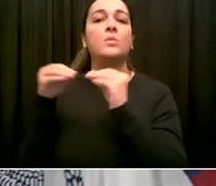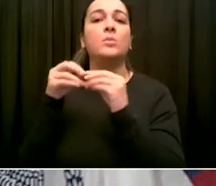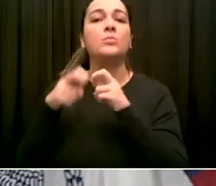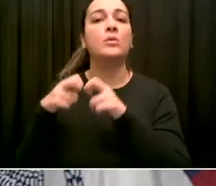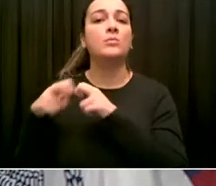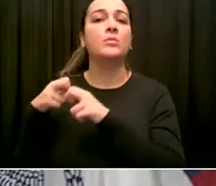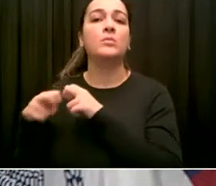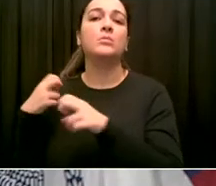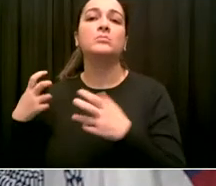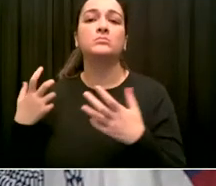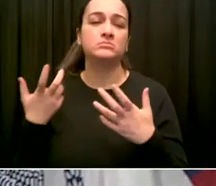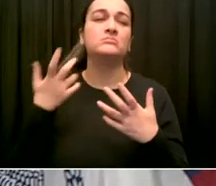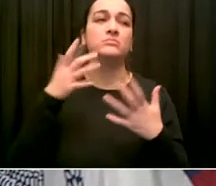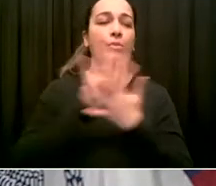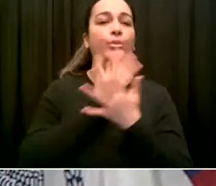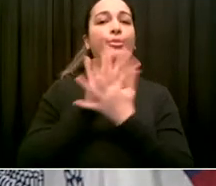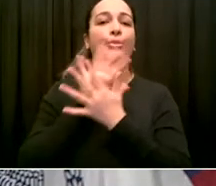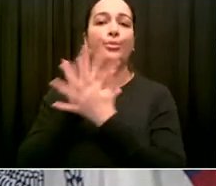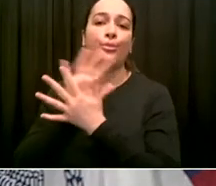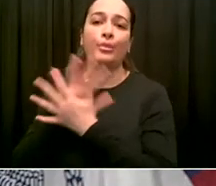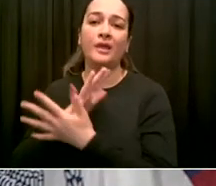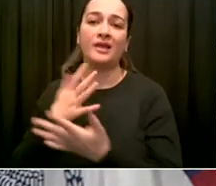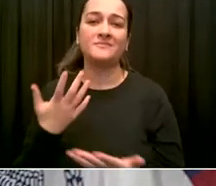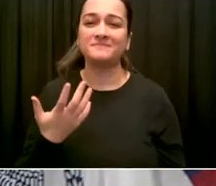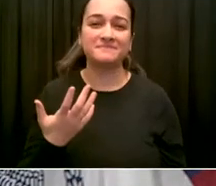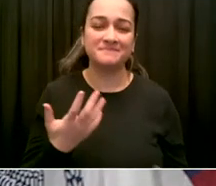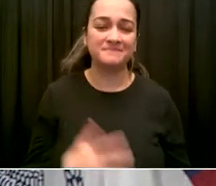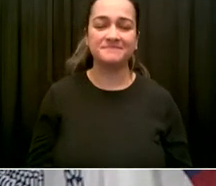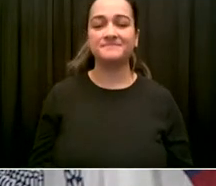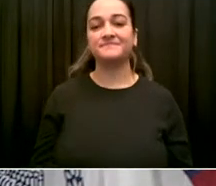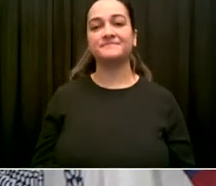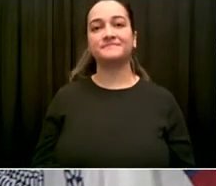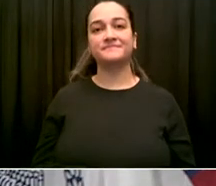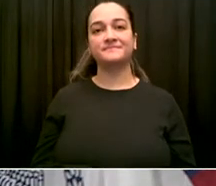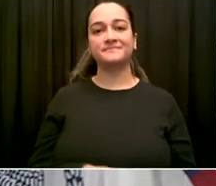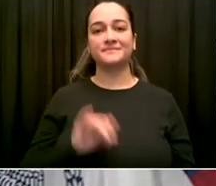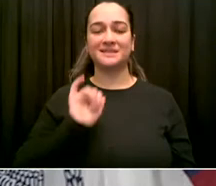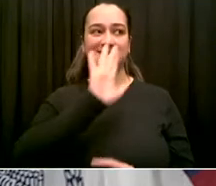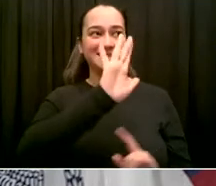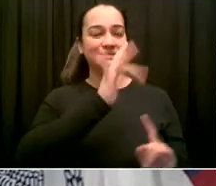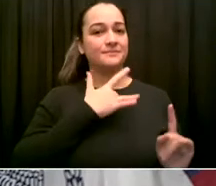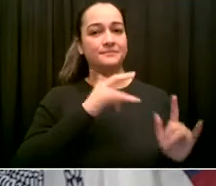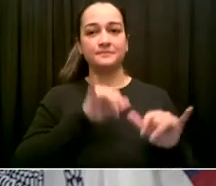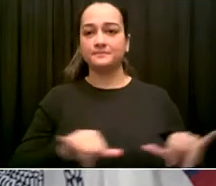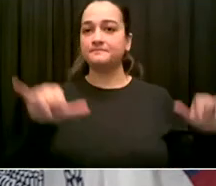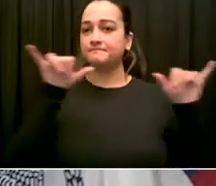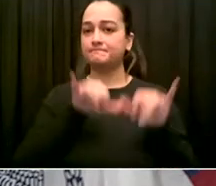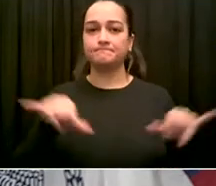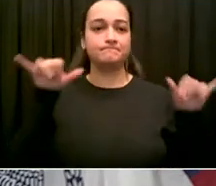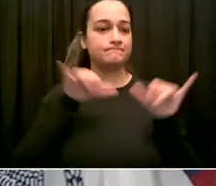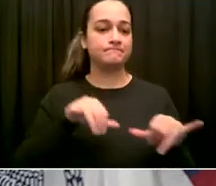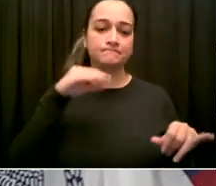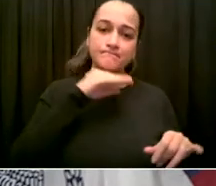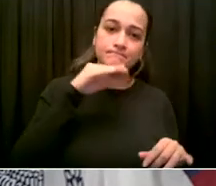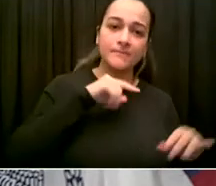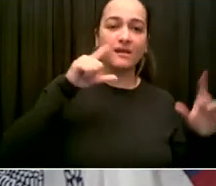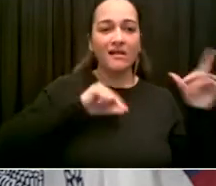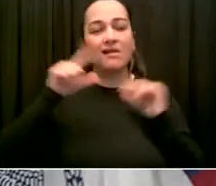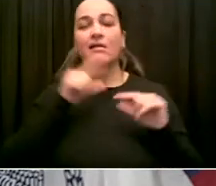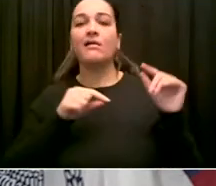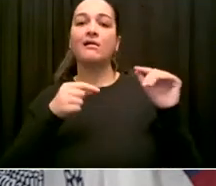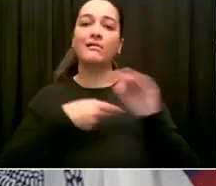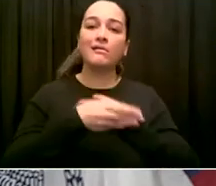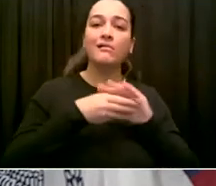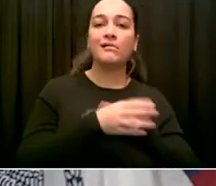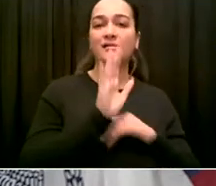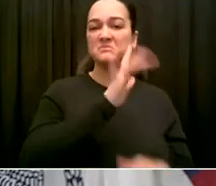Thanks. And given that the kind of numerous allegations here and that there's still more adding up, obviously this is a very important time of year